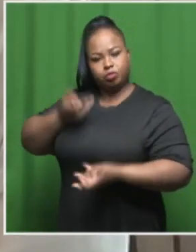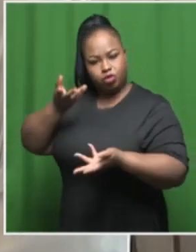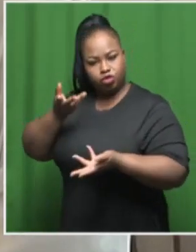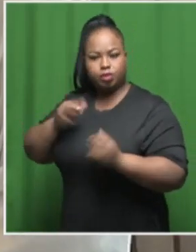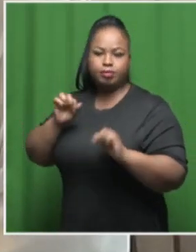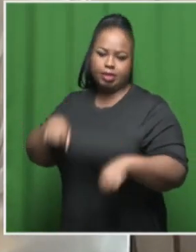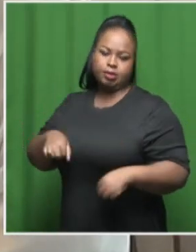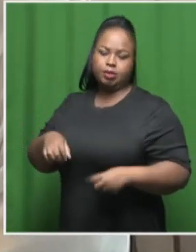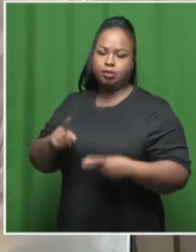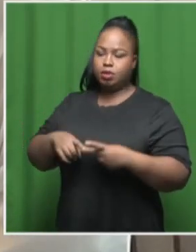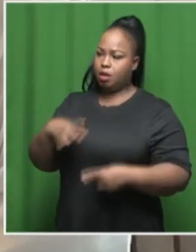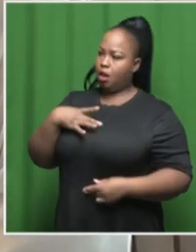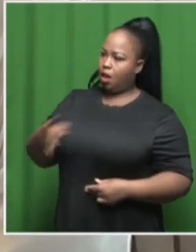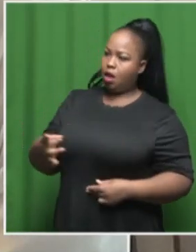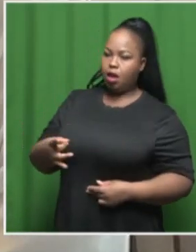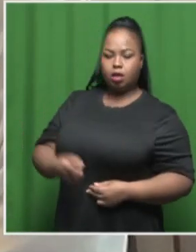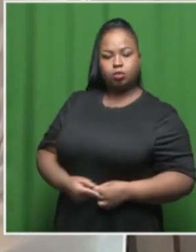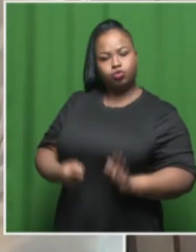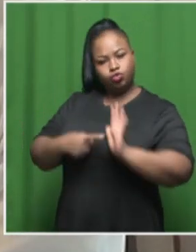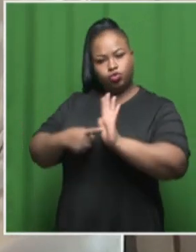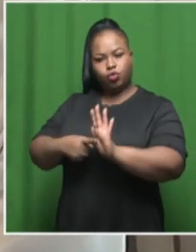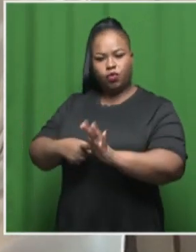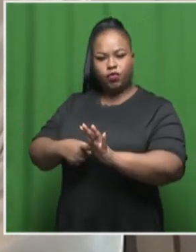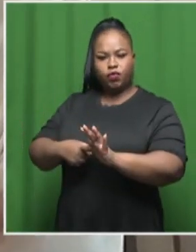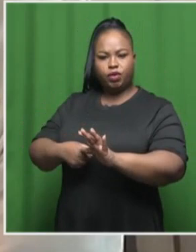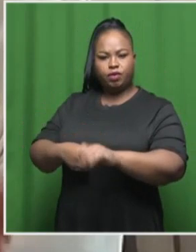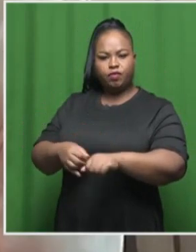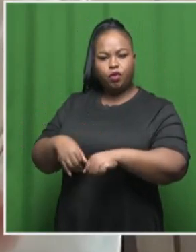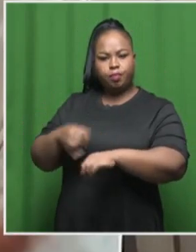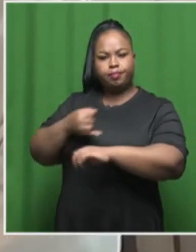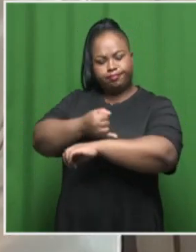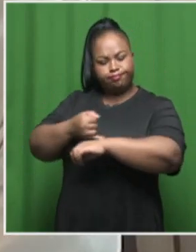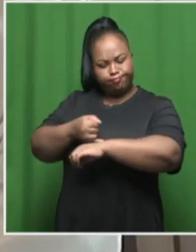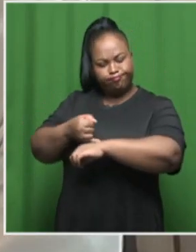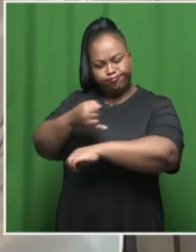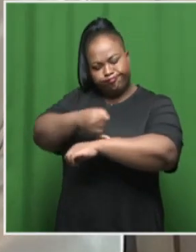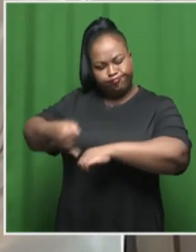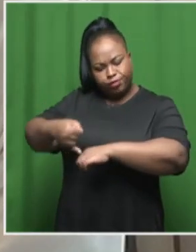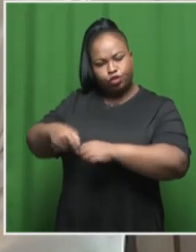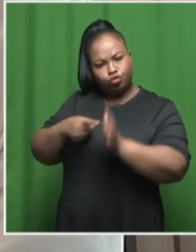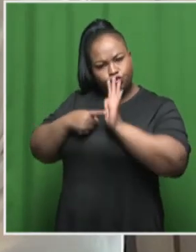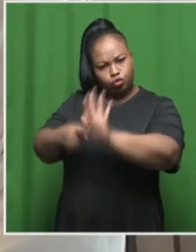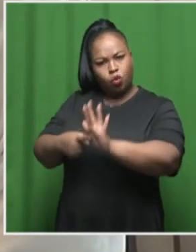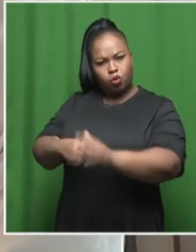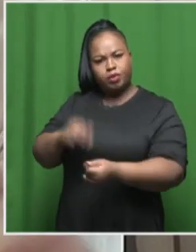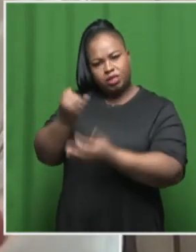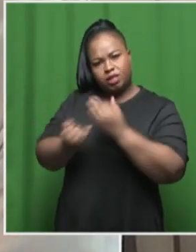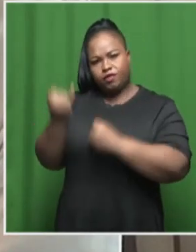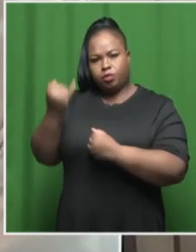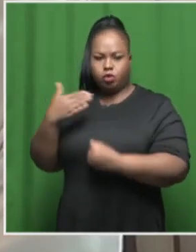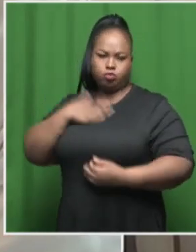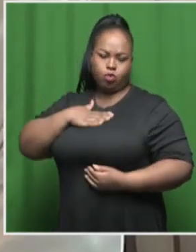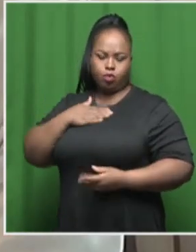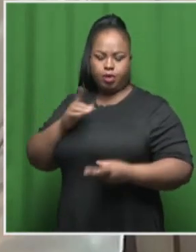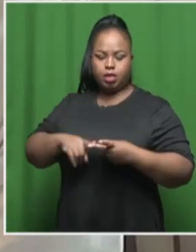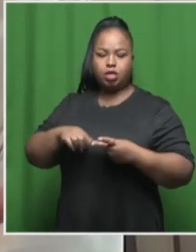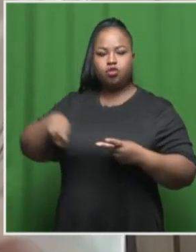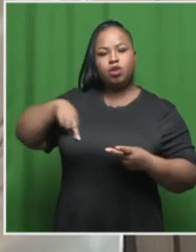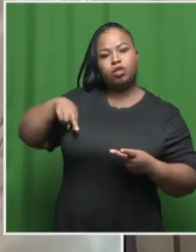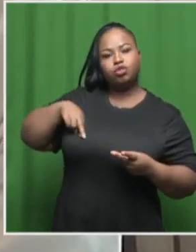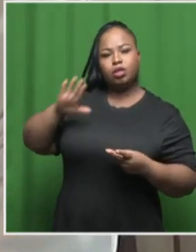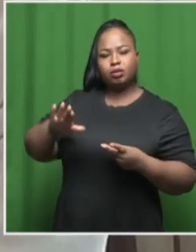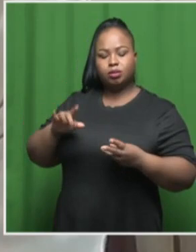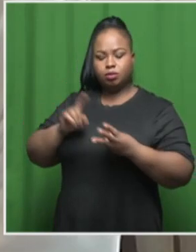obviously. People like to kind of cut themselves from the cloth and express their individuality. Then there's religious reasons, there is